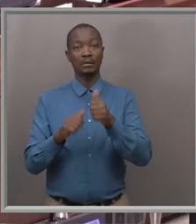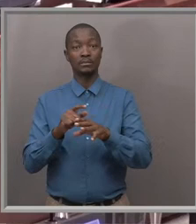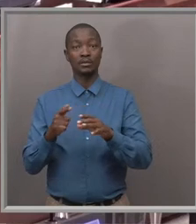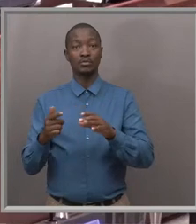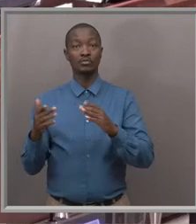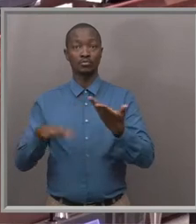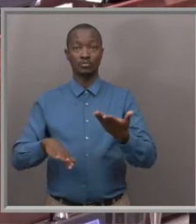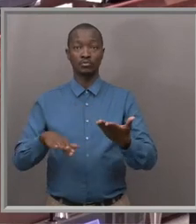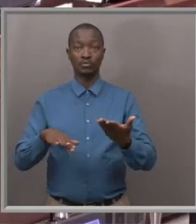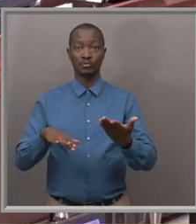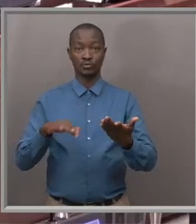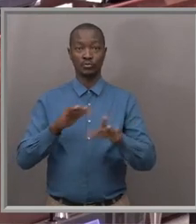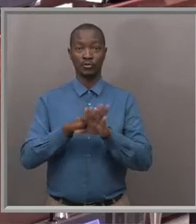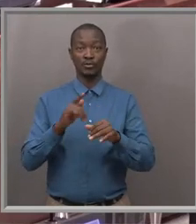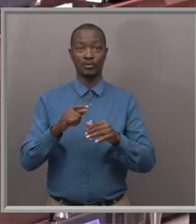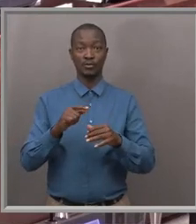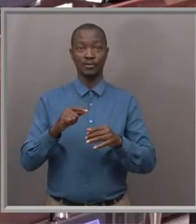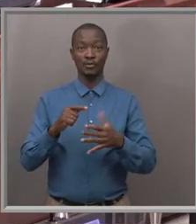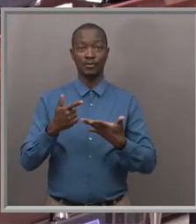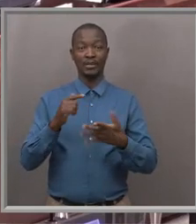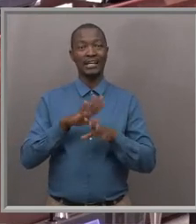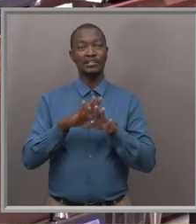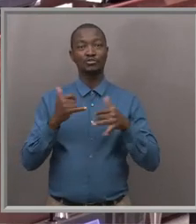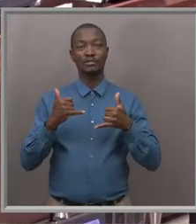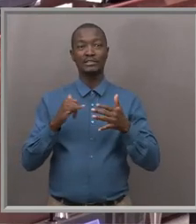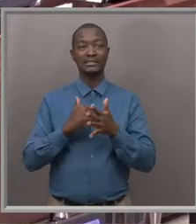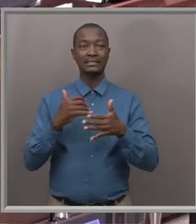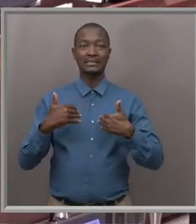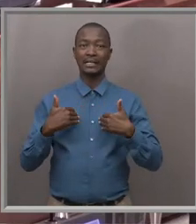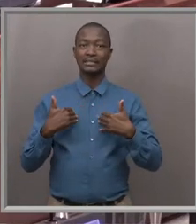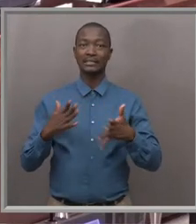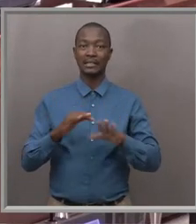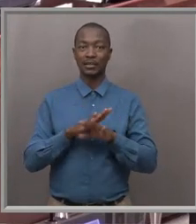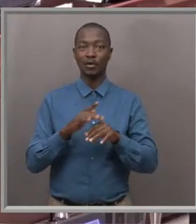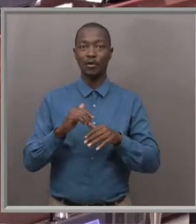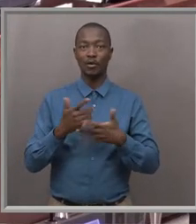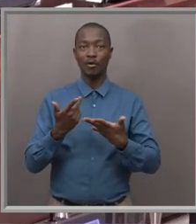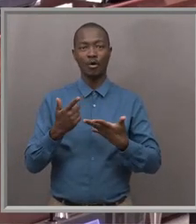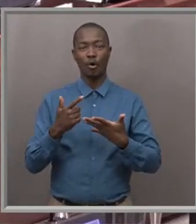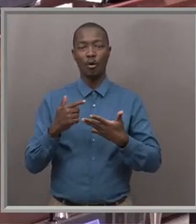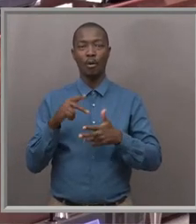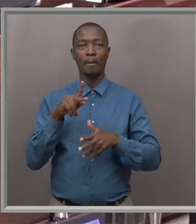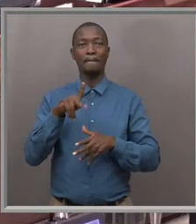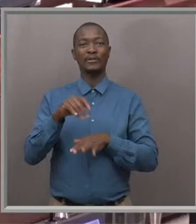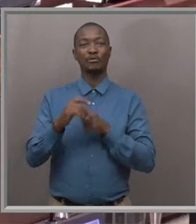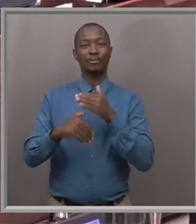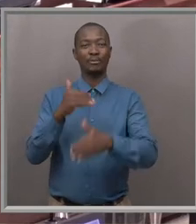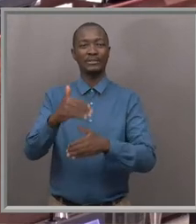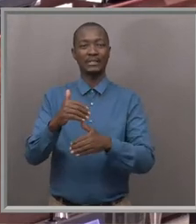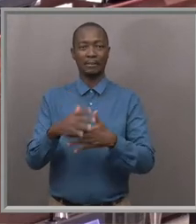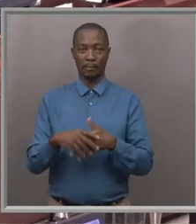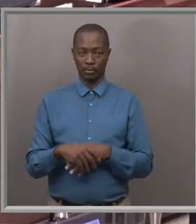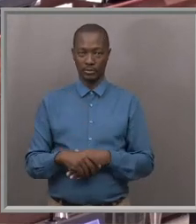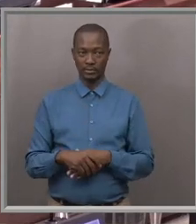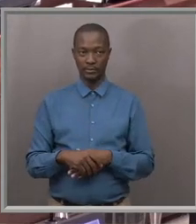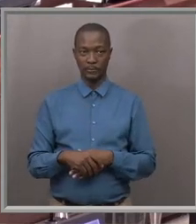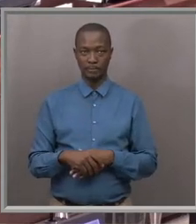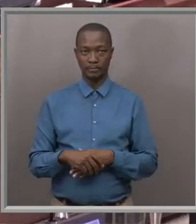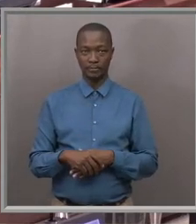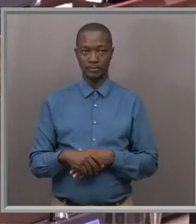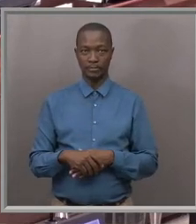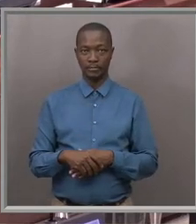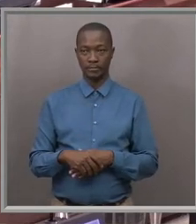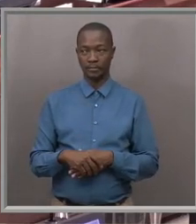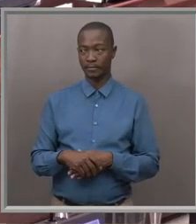COVID-19 is not just a statistical or epidemiological purpose. This is not just